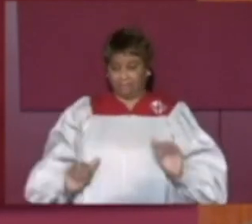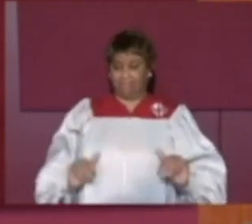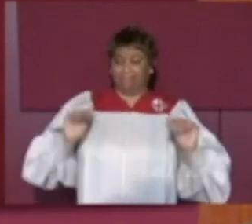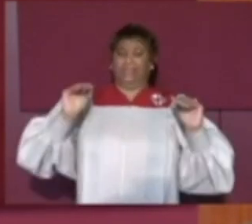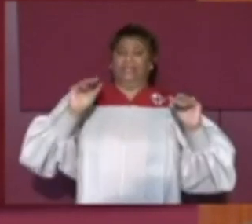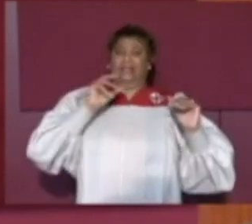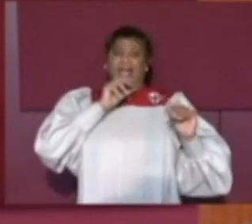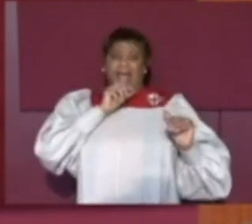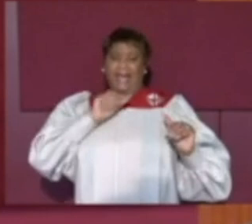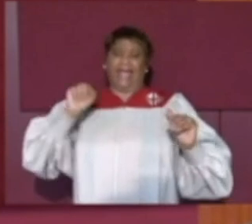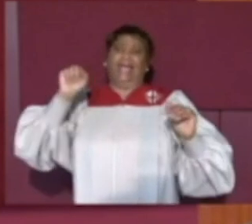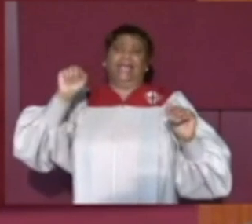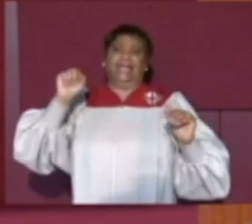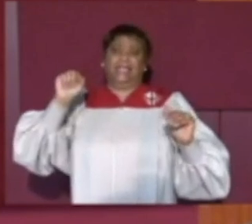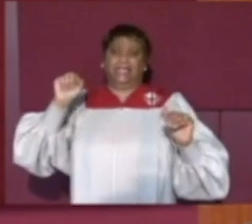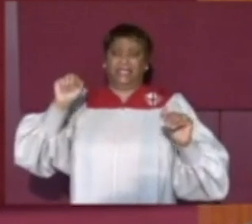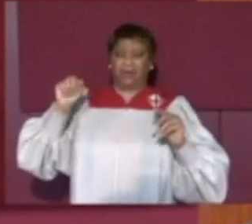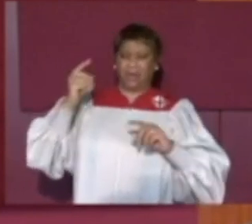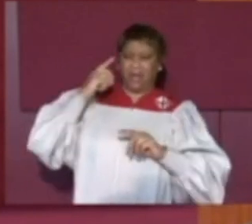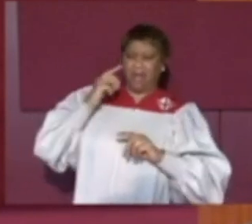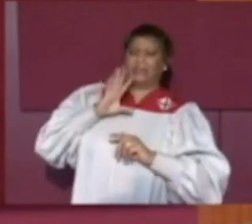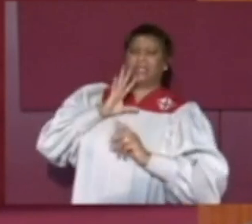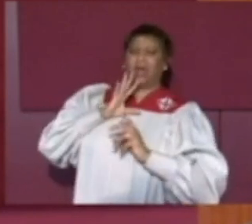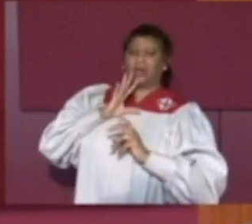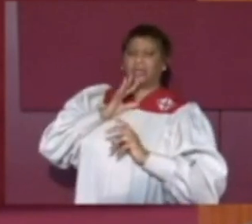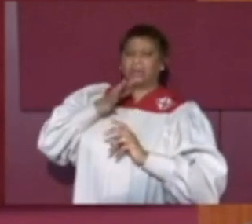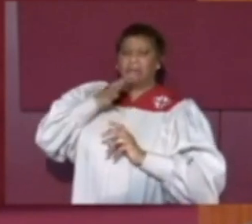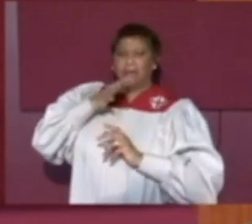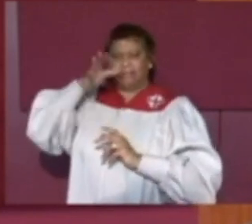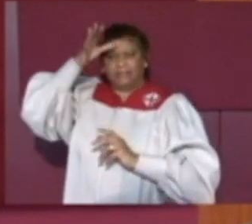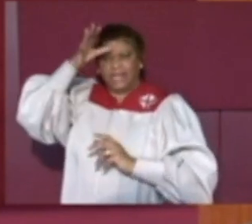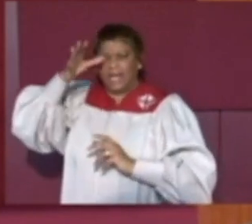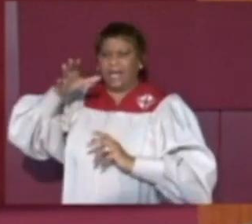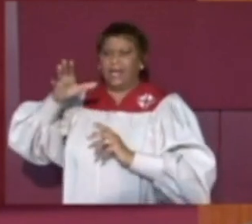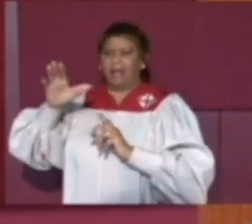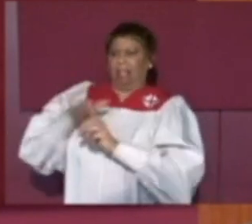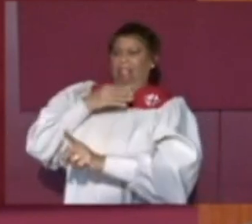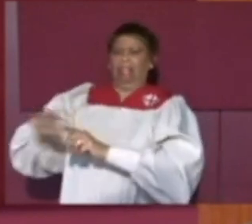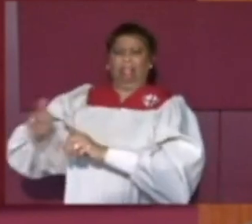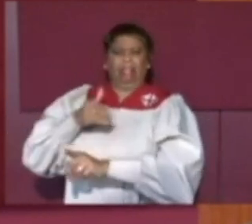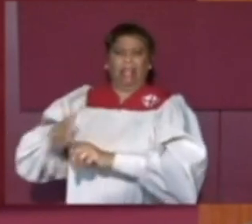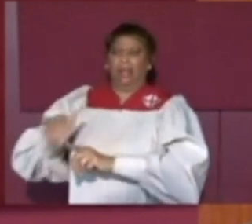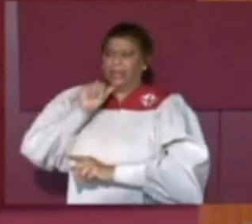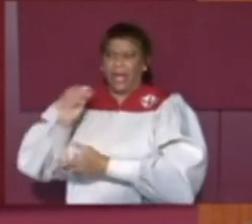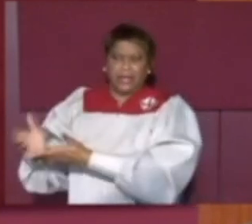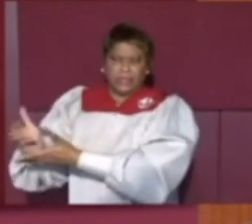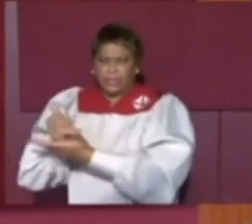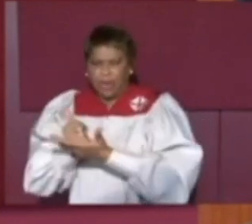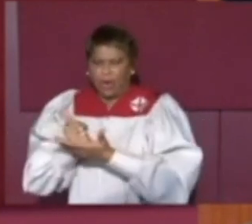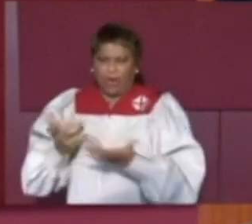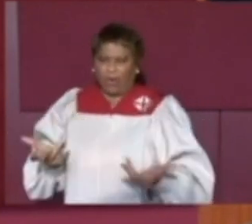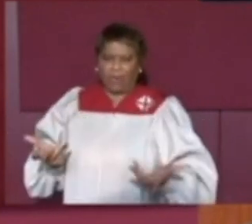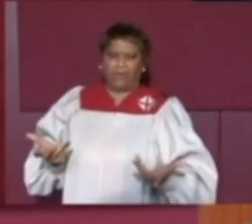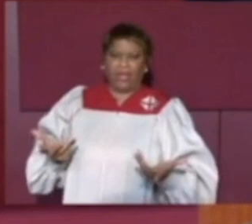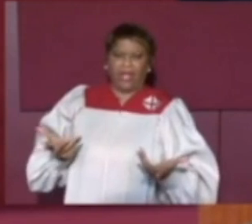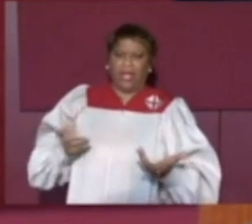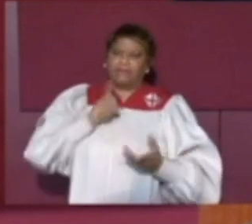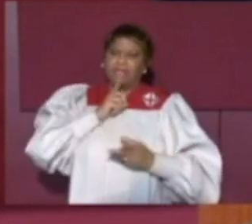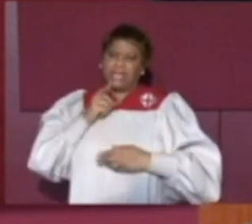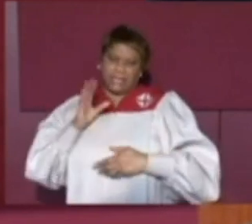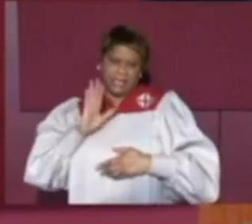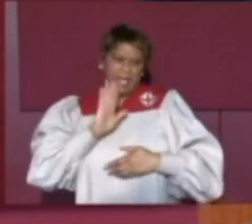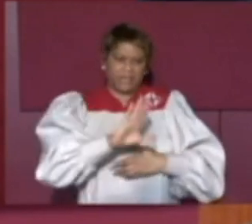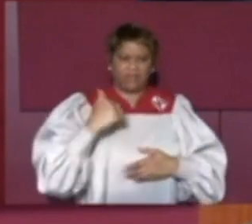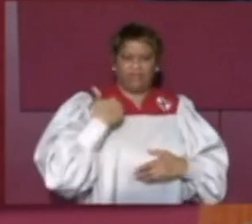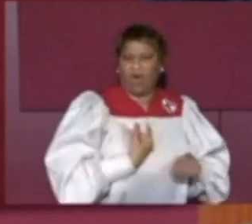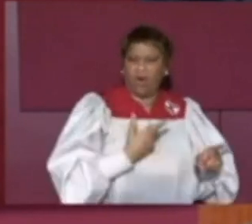the statute of limitations was up, we talked to mama and daddy about the beating we got that we didn't deserve, the time we were punished, and it was the other sibling. You